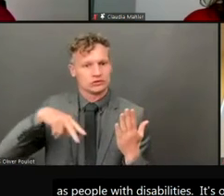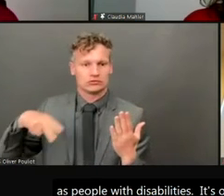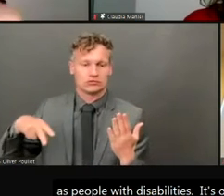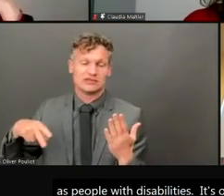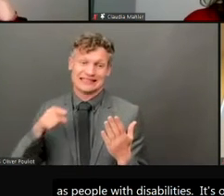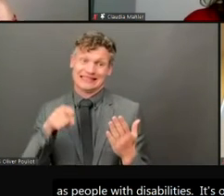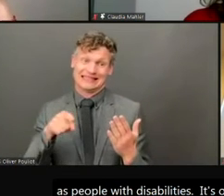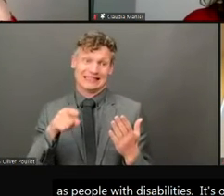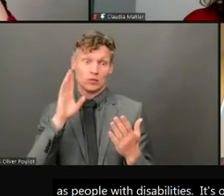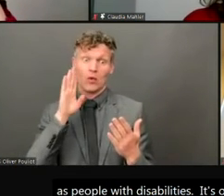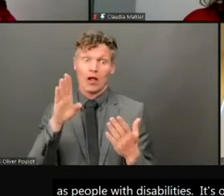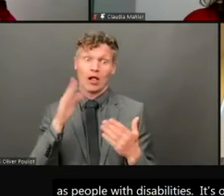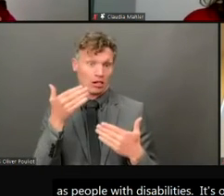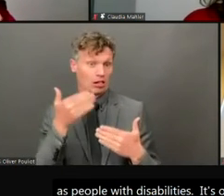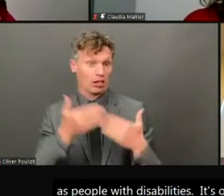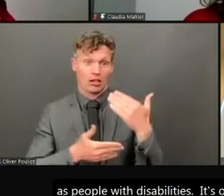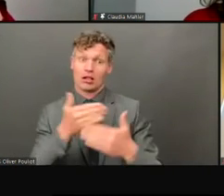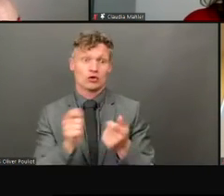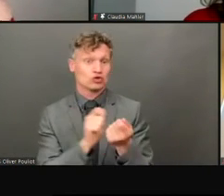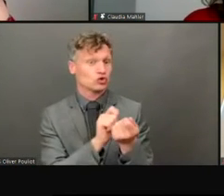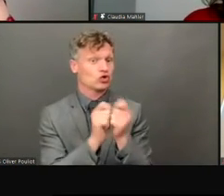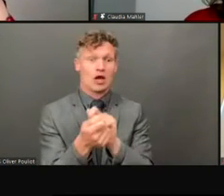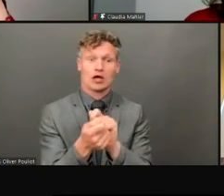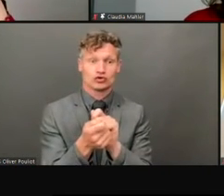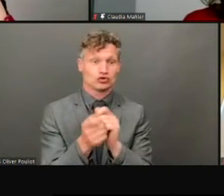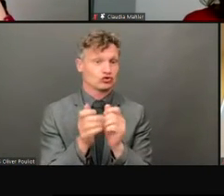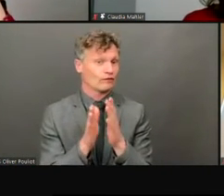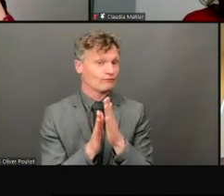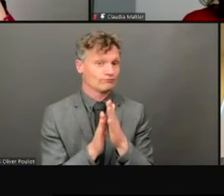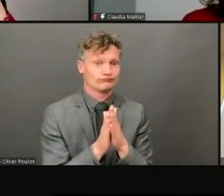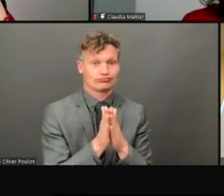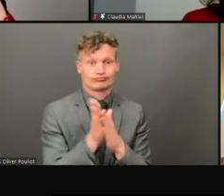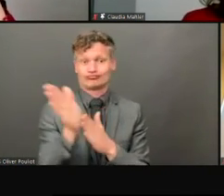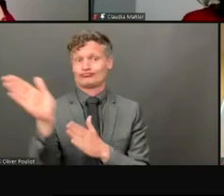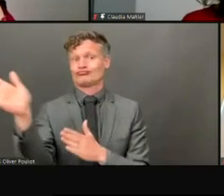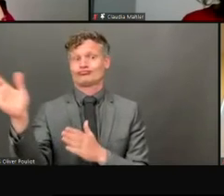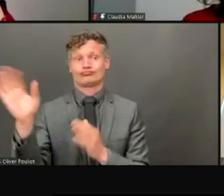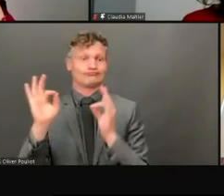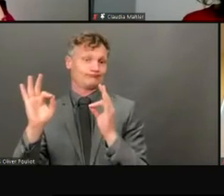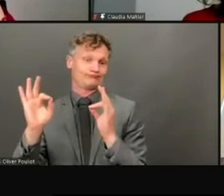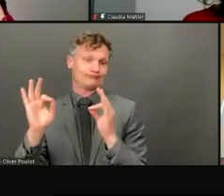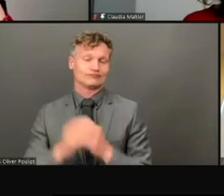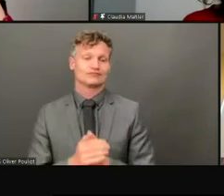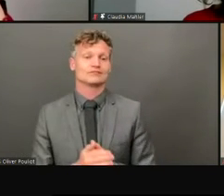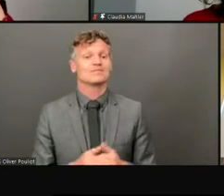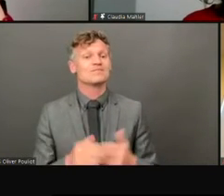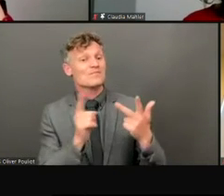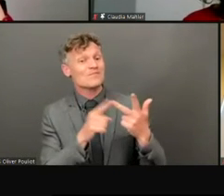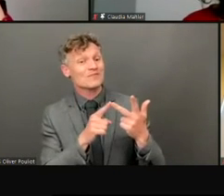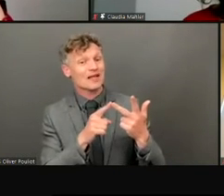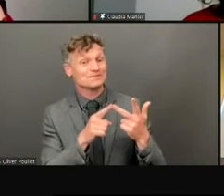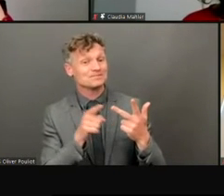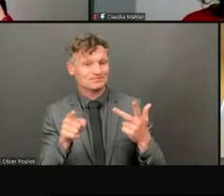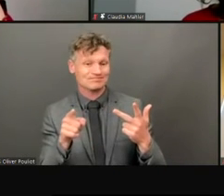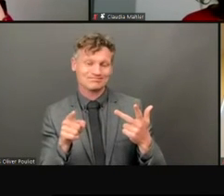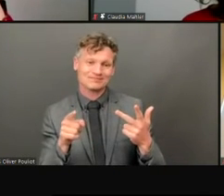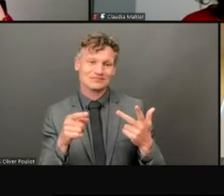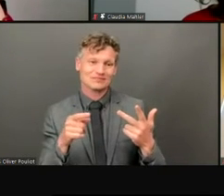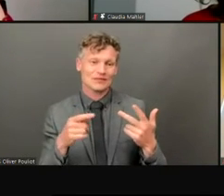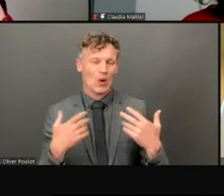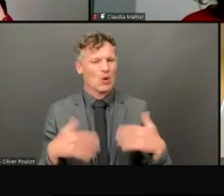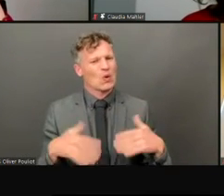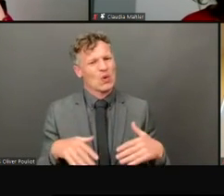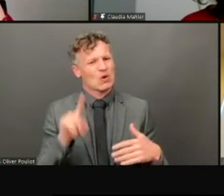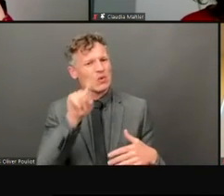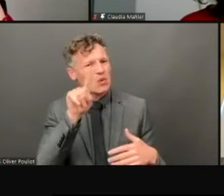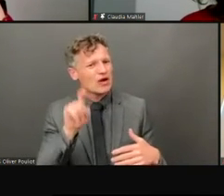future. And Bill, your question on indigeneity also touches a raw nerve, because I feel